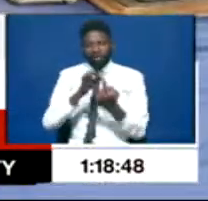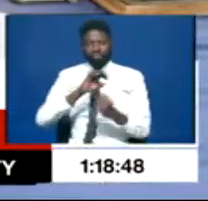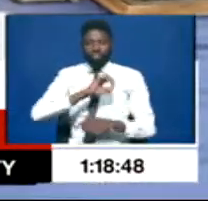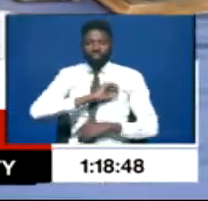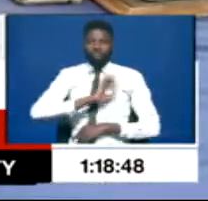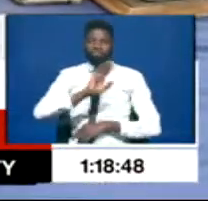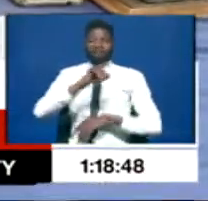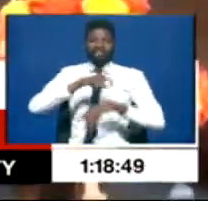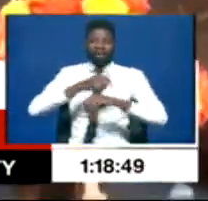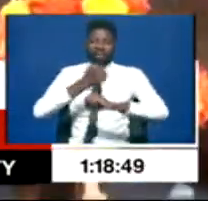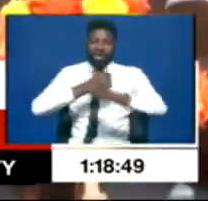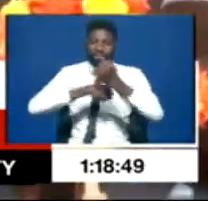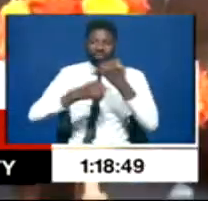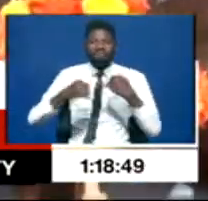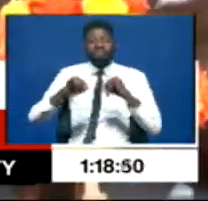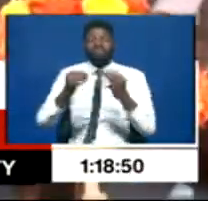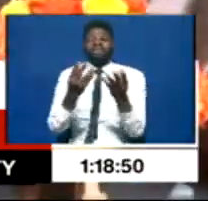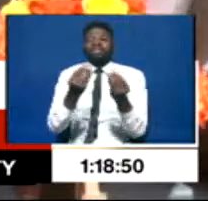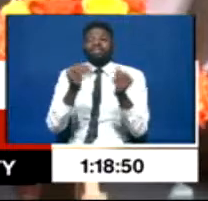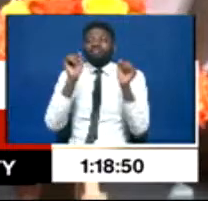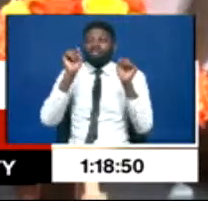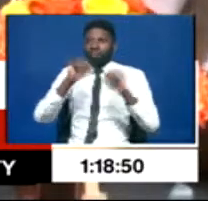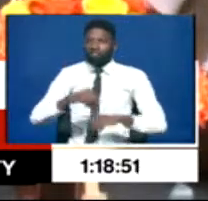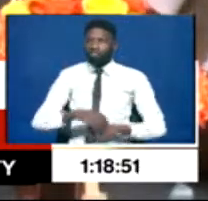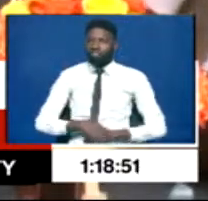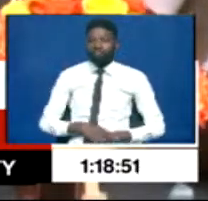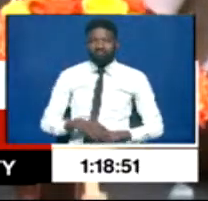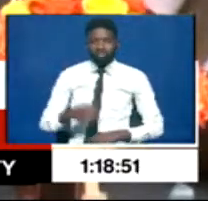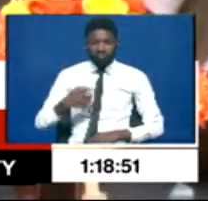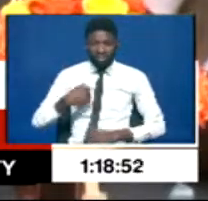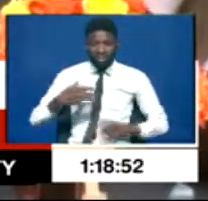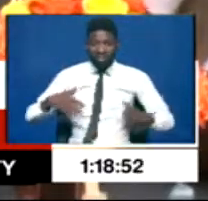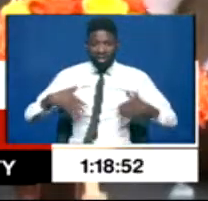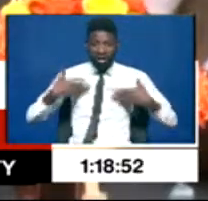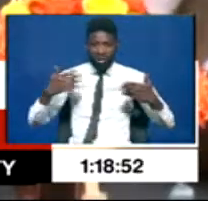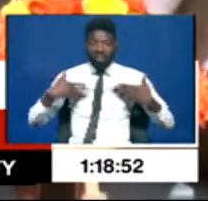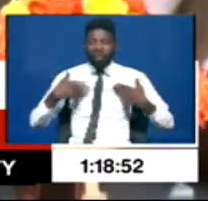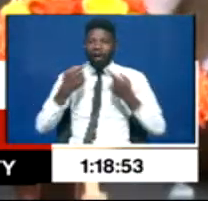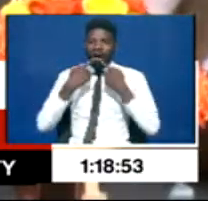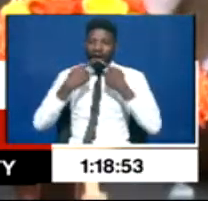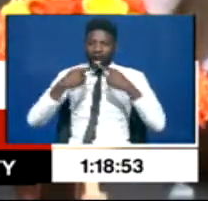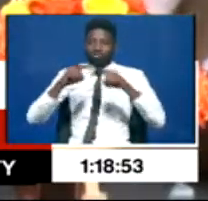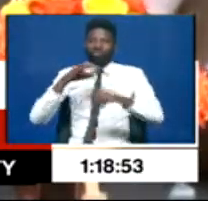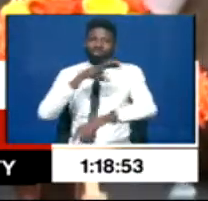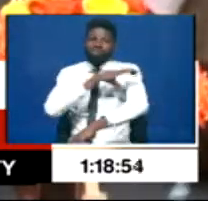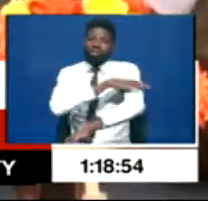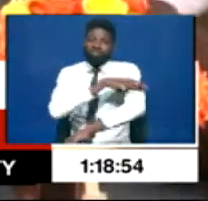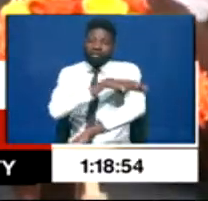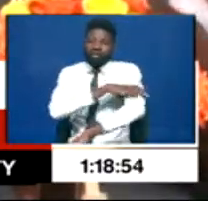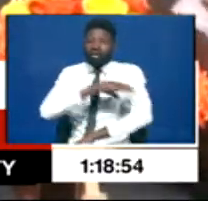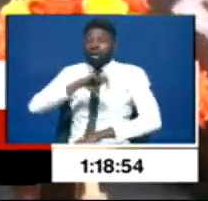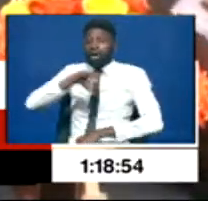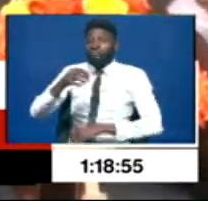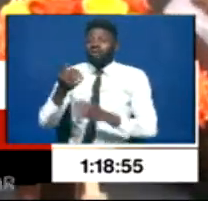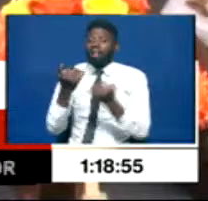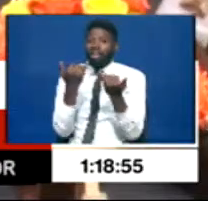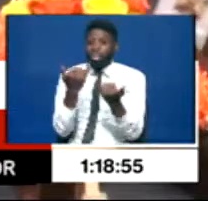want. I'm happy to announce that Bomet County has a forest cover so far of